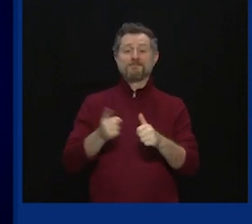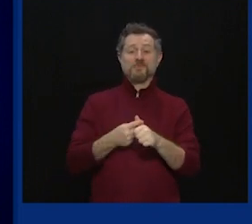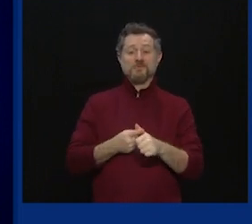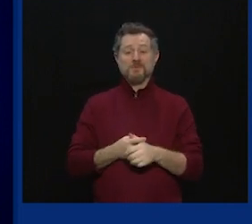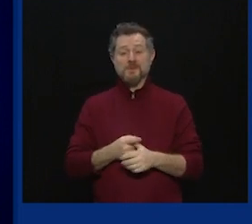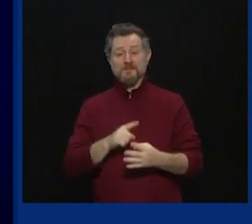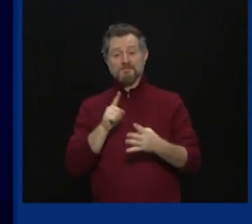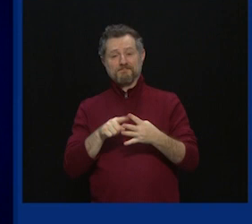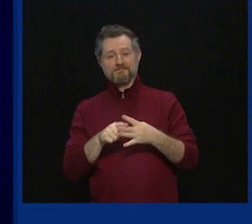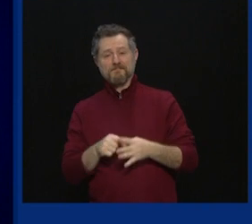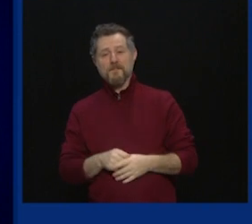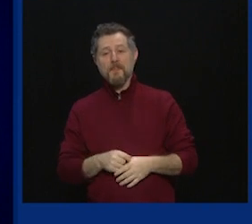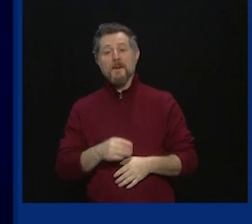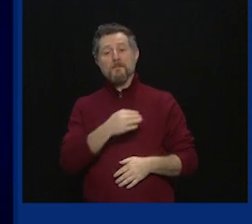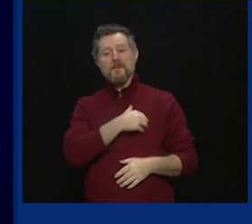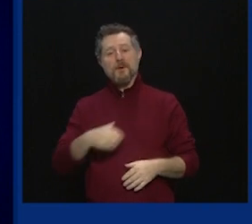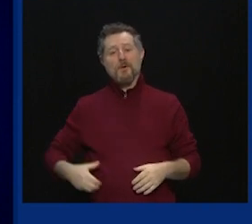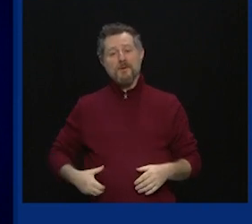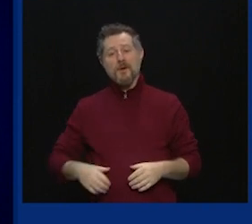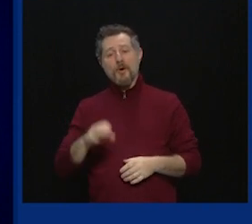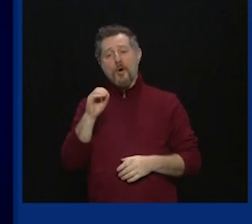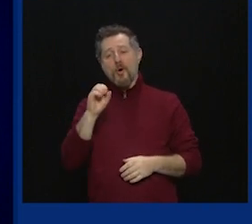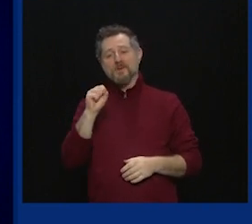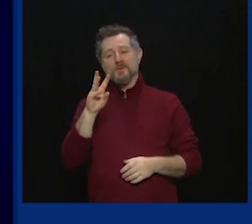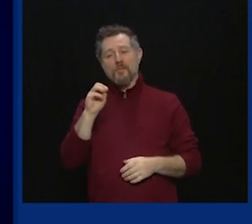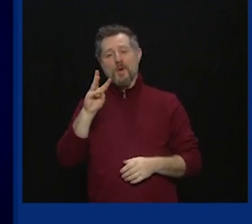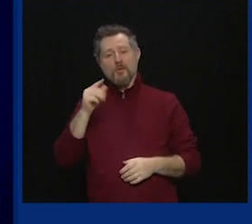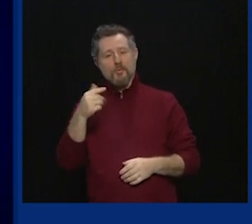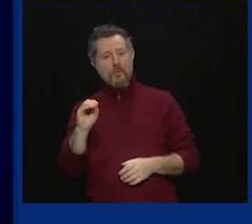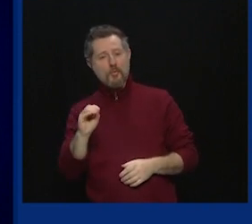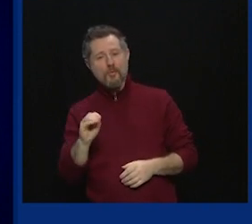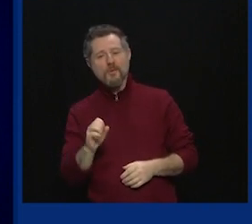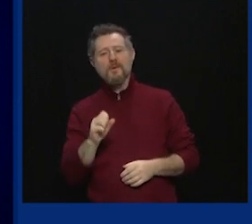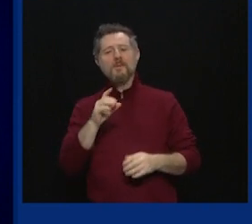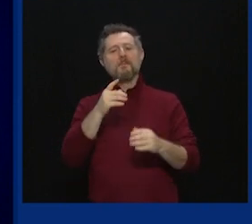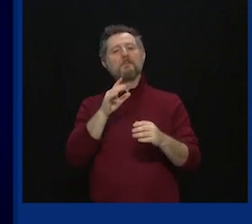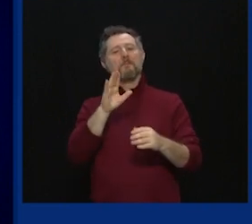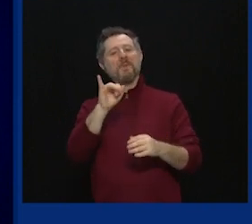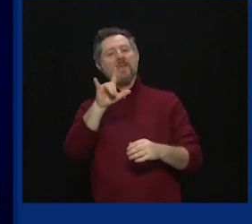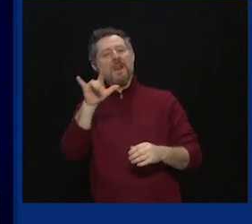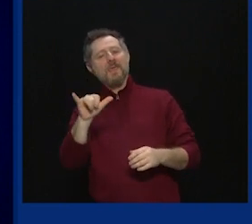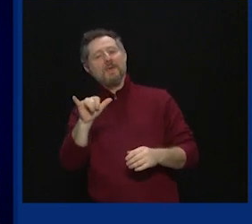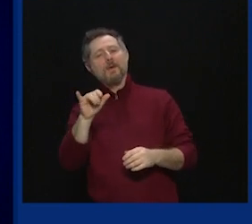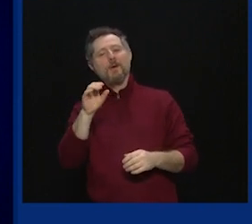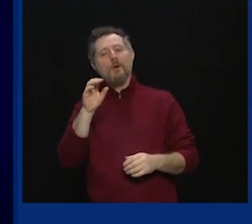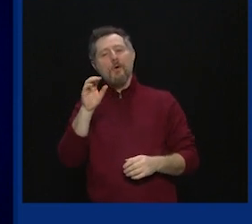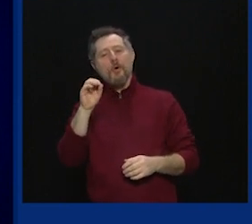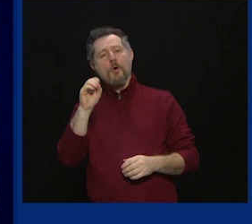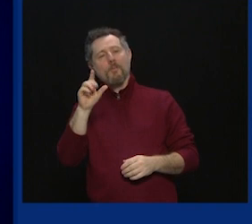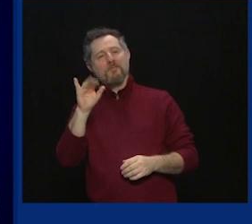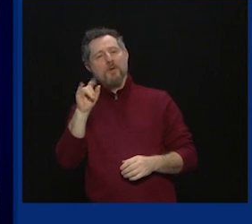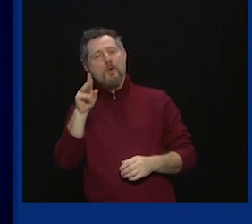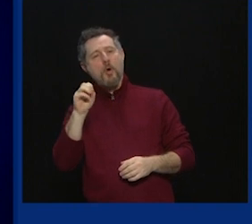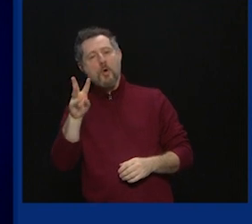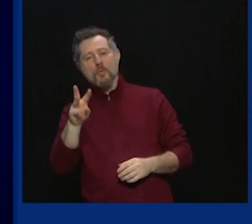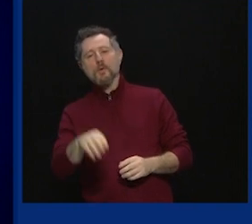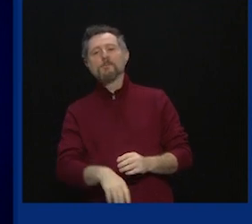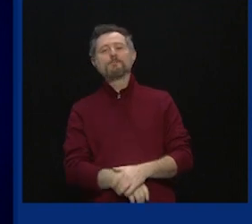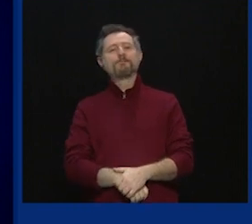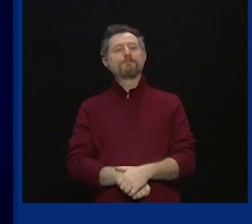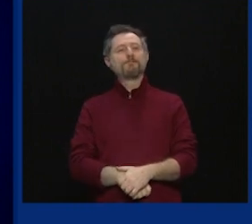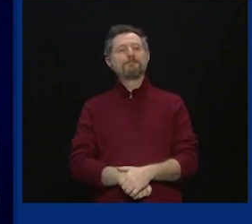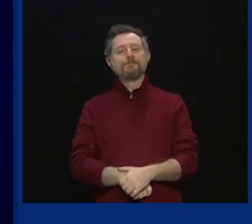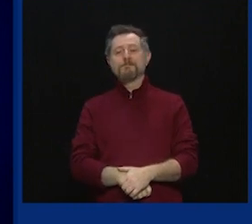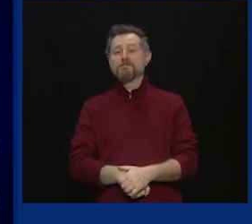of Oswego, incredible leader. I want to have him give a few reflections, and then I'll introduce our other participants. Mayor